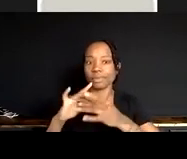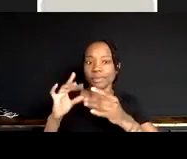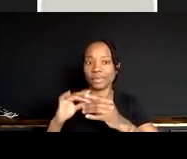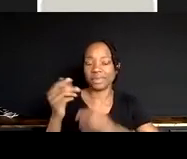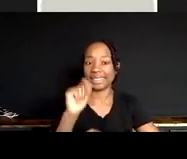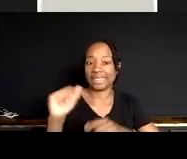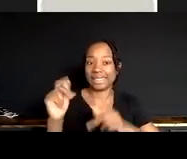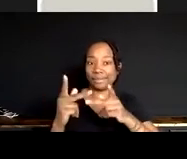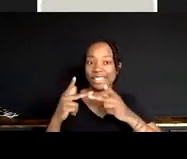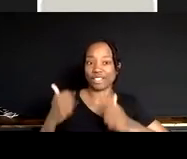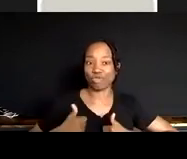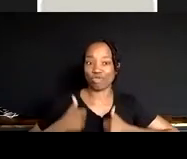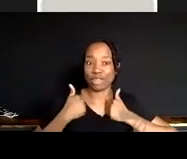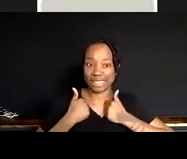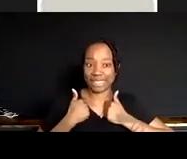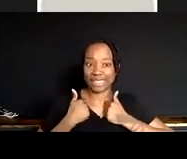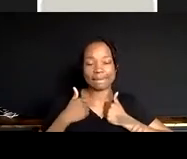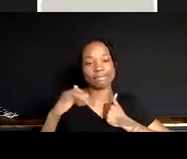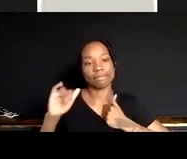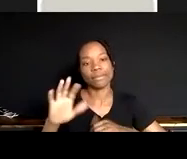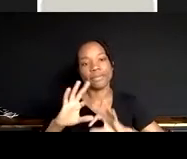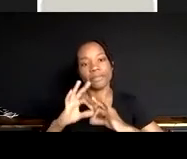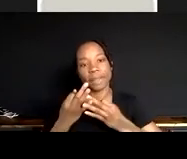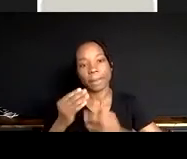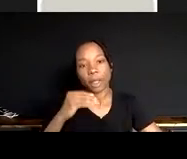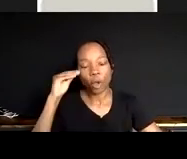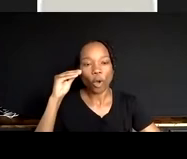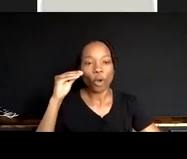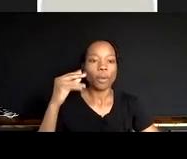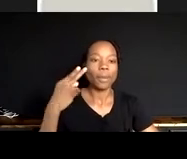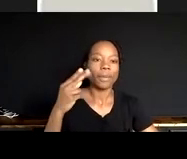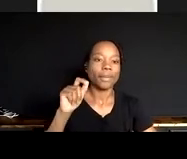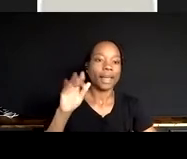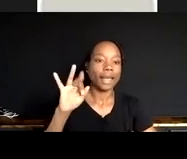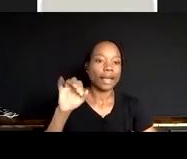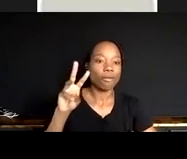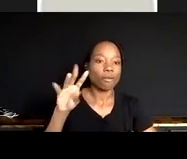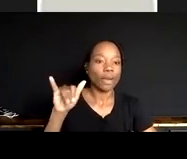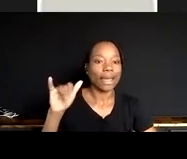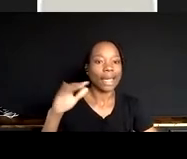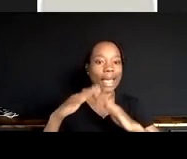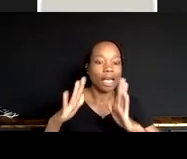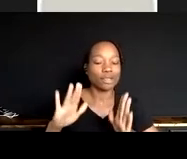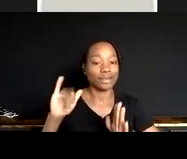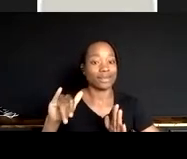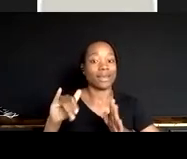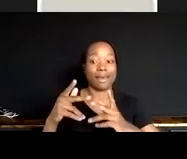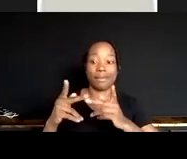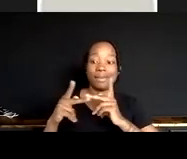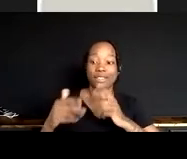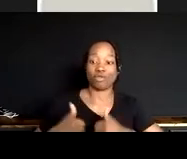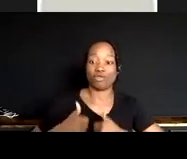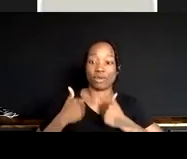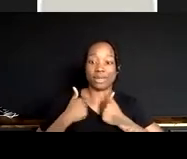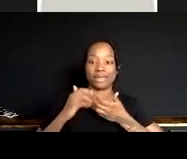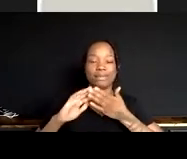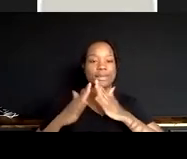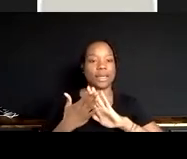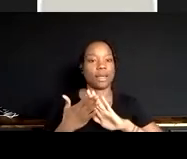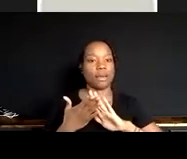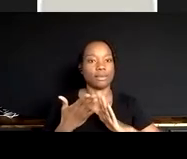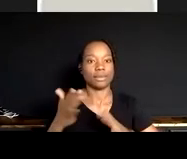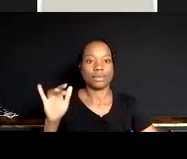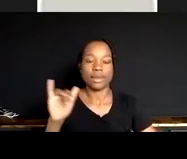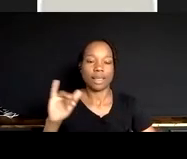whether it's the, like, the home of your family or in a halfway house, that place of residence kind of becomes, it's like a satellite